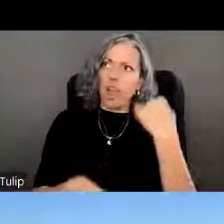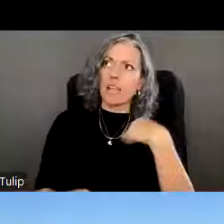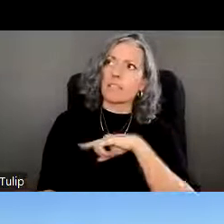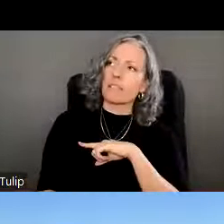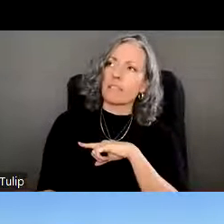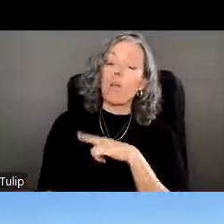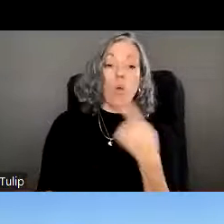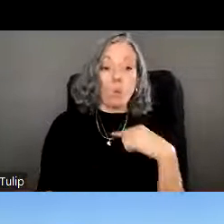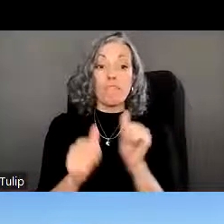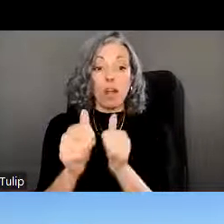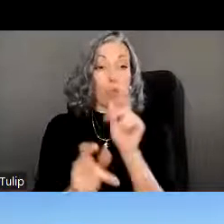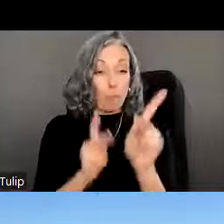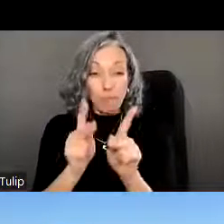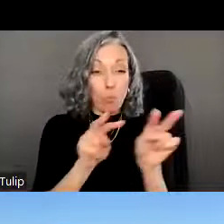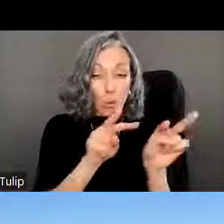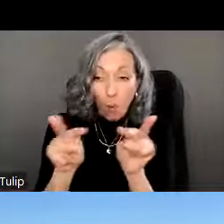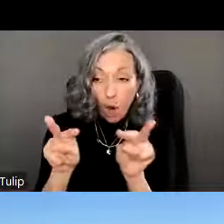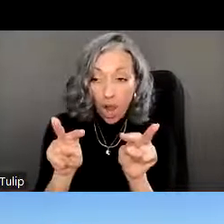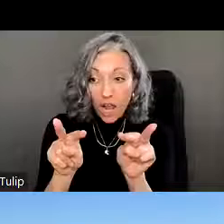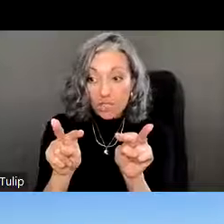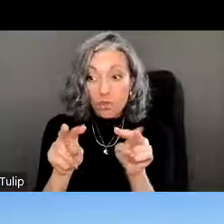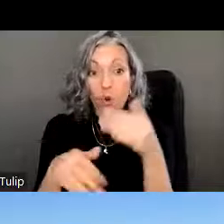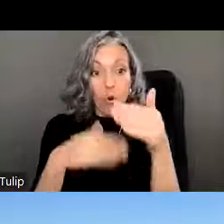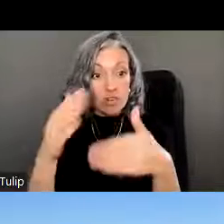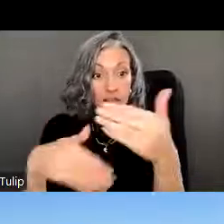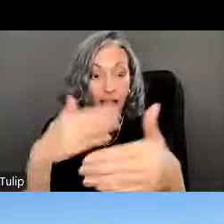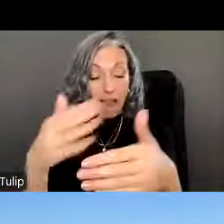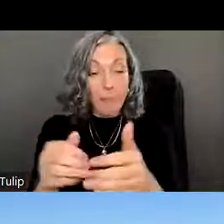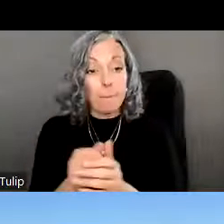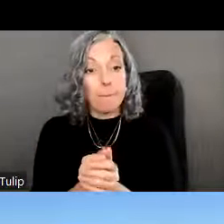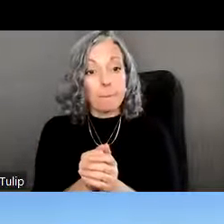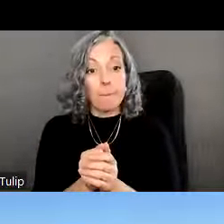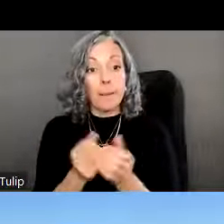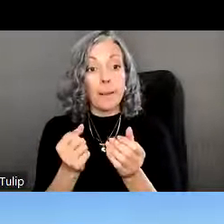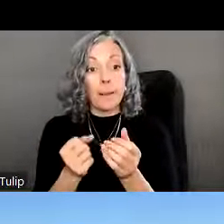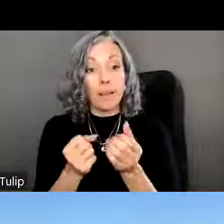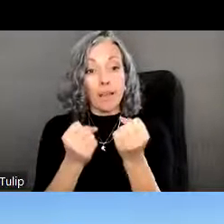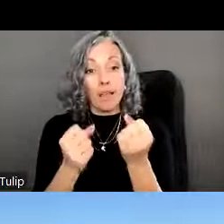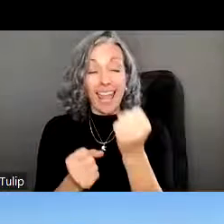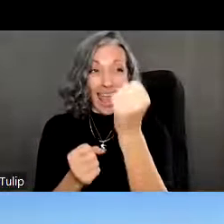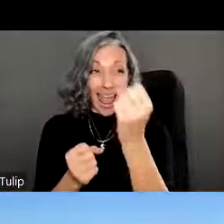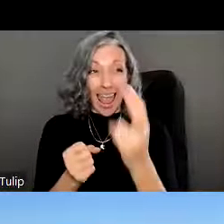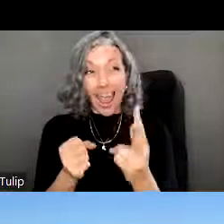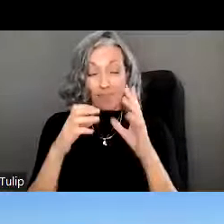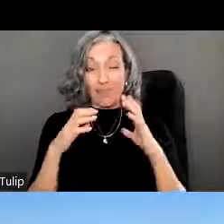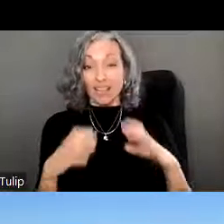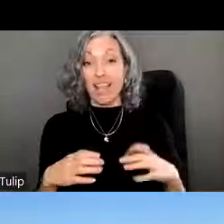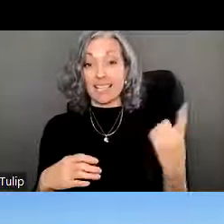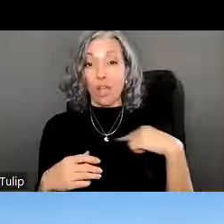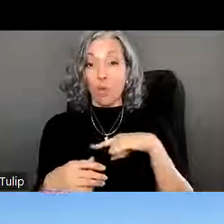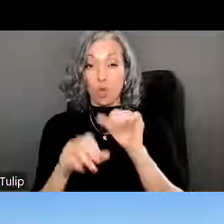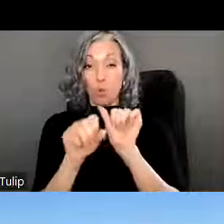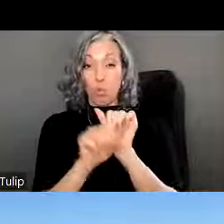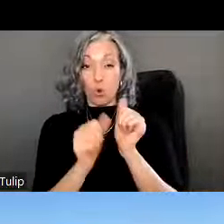we do follow people longitudinally over time. And over half of our clients that we work